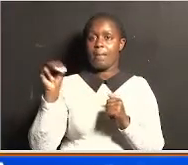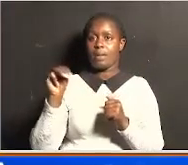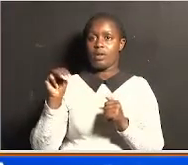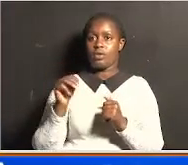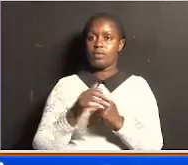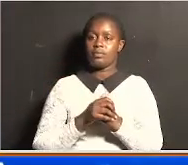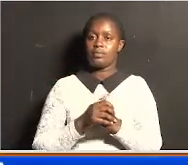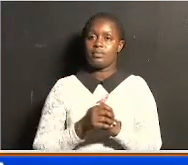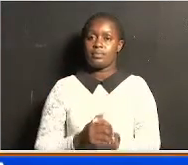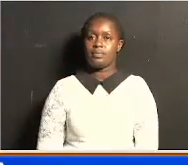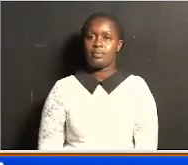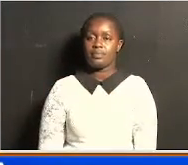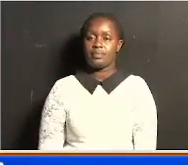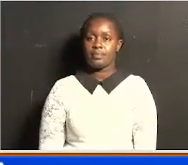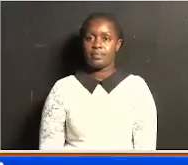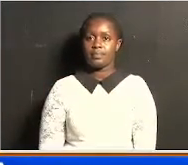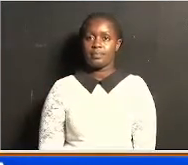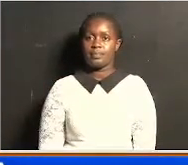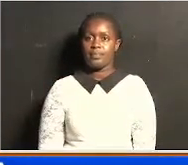more.